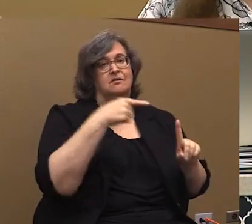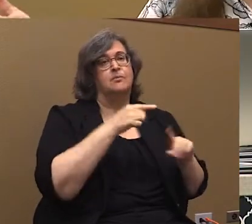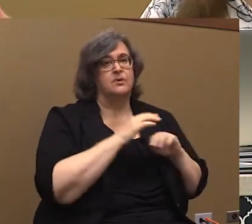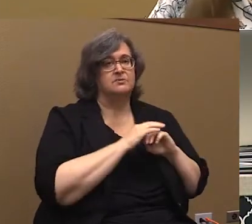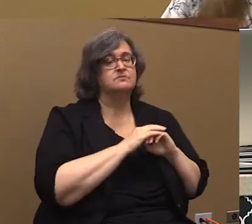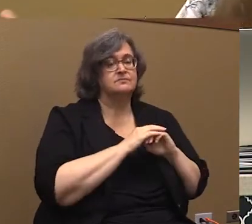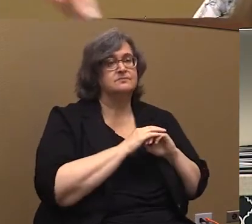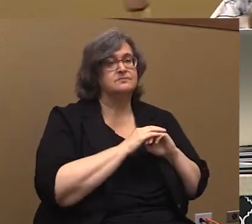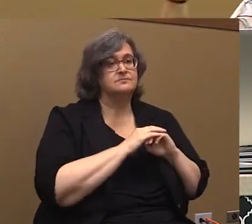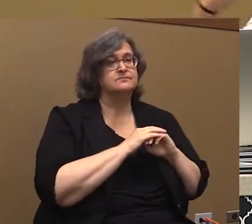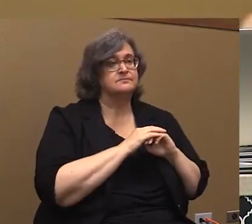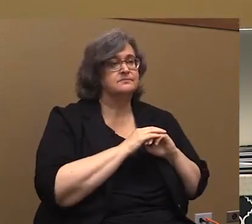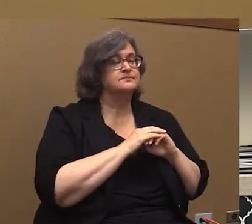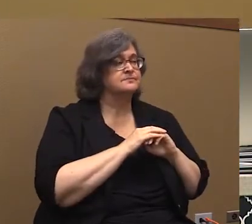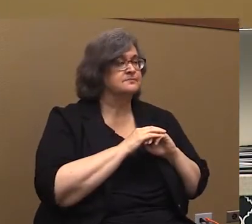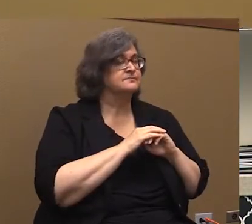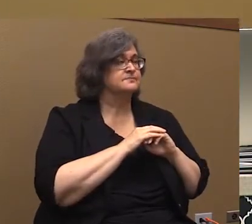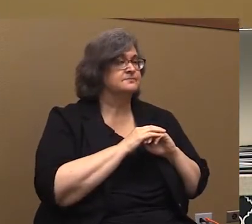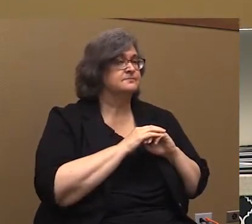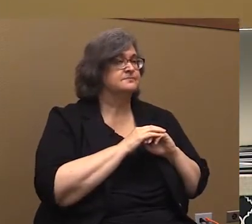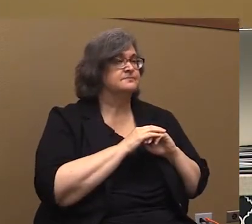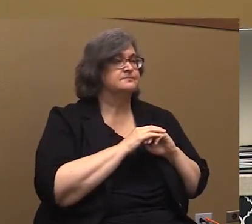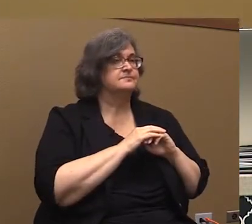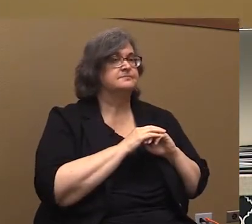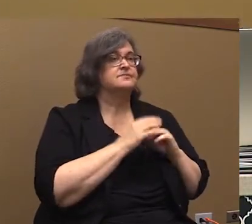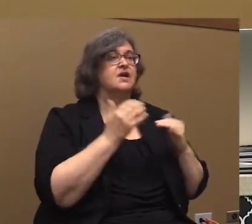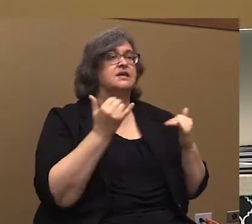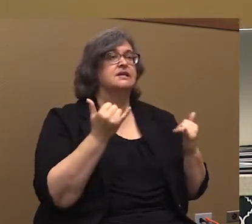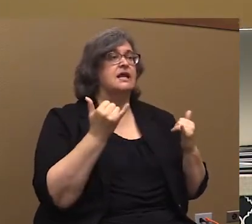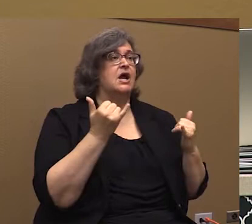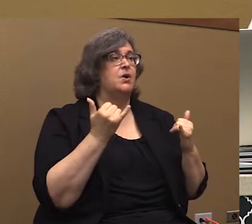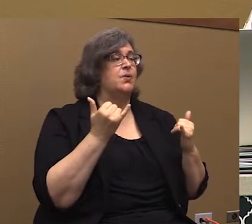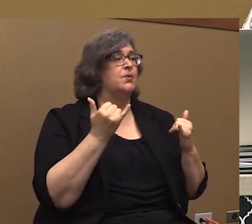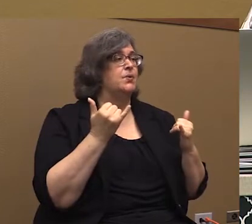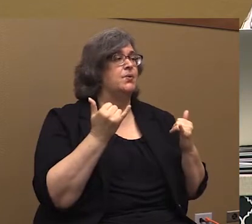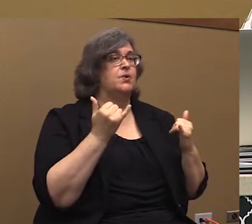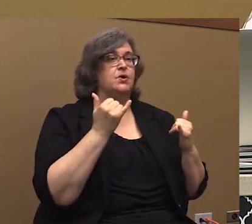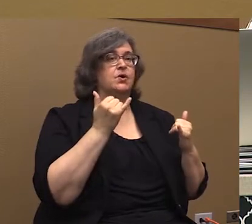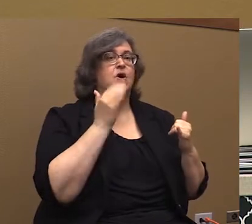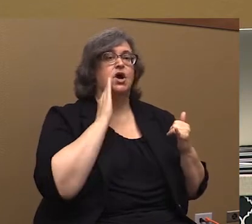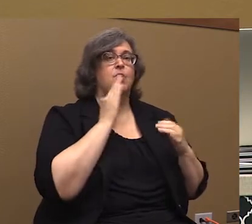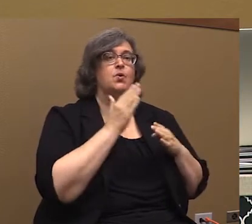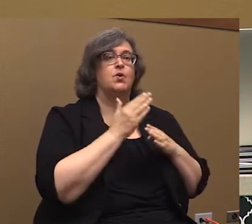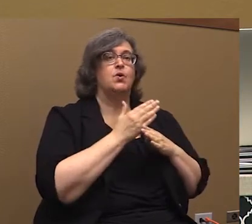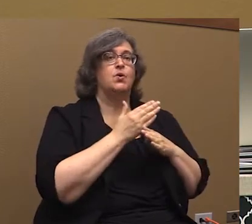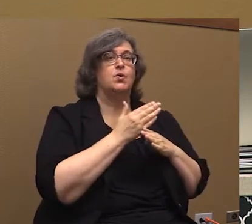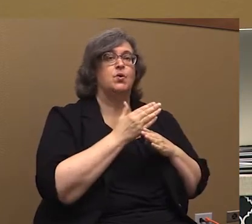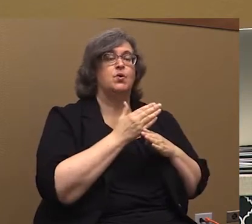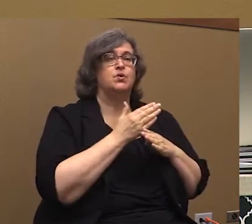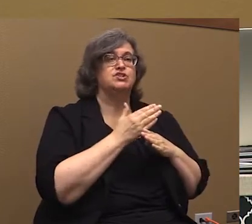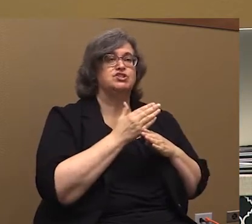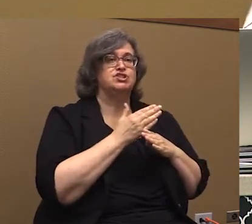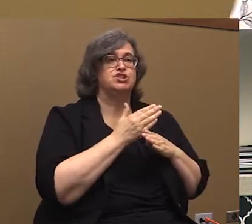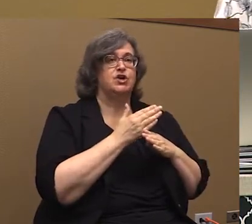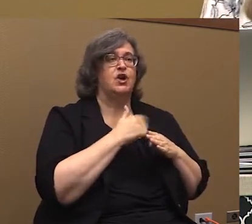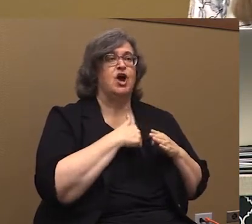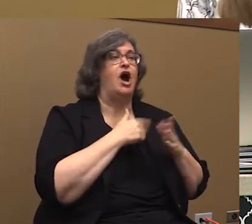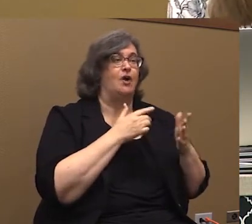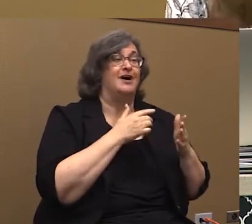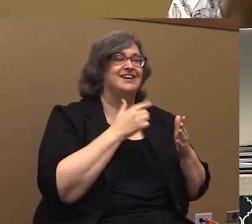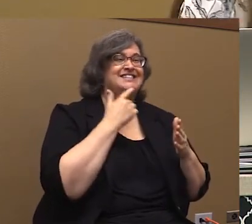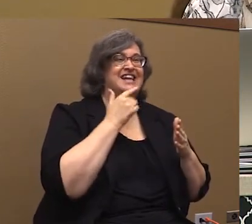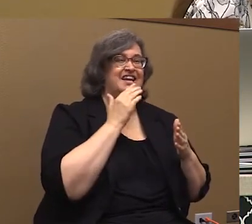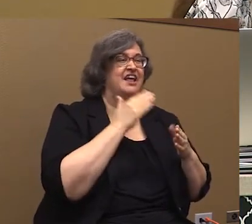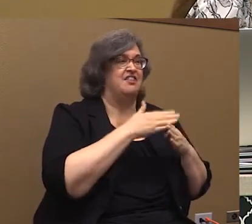and thoughts and feelings influence us. That was another point that we made.